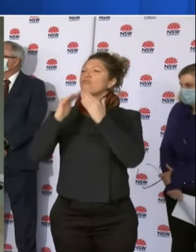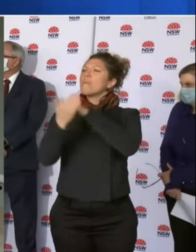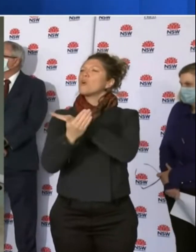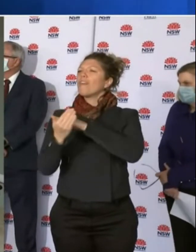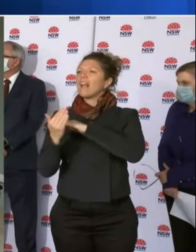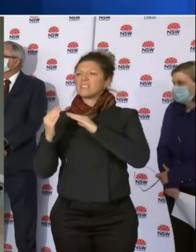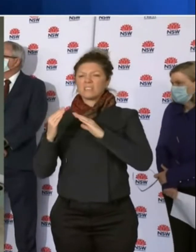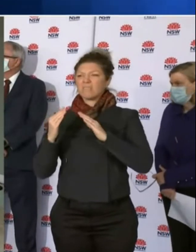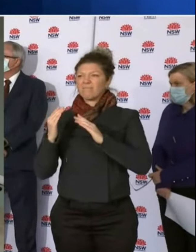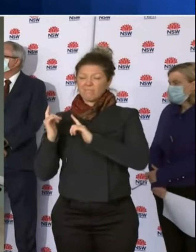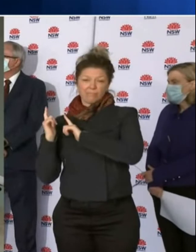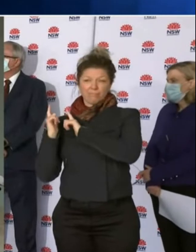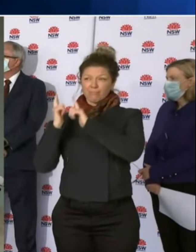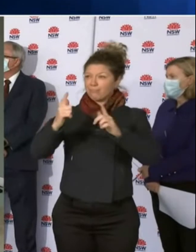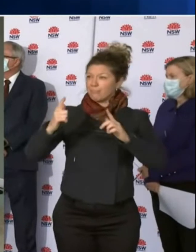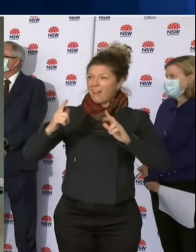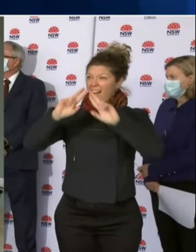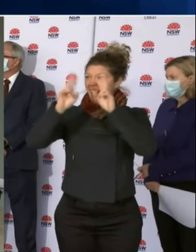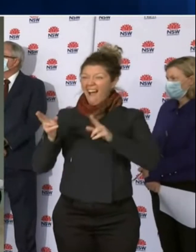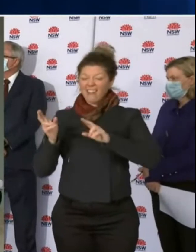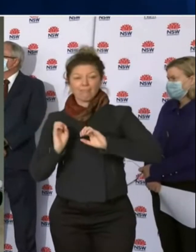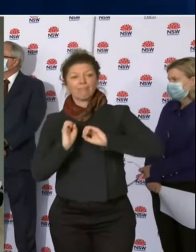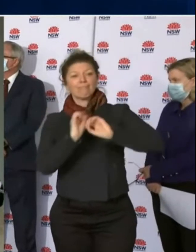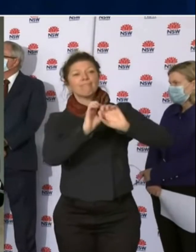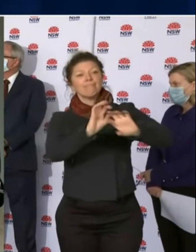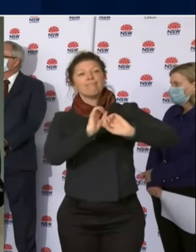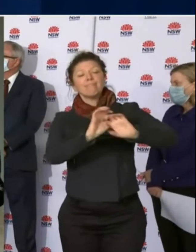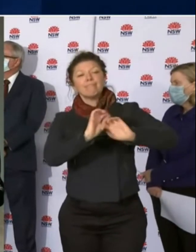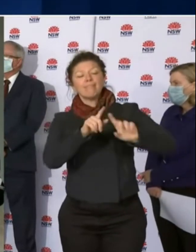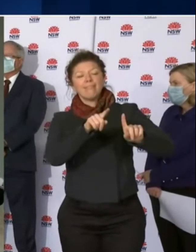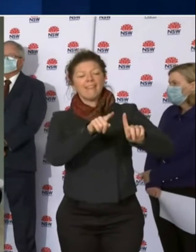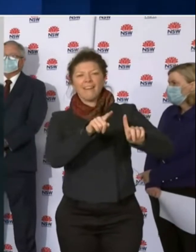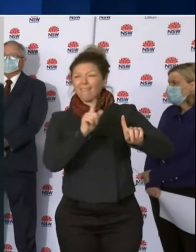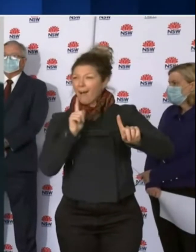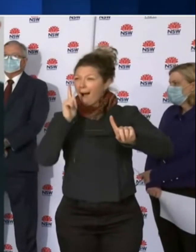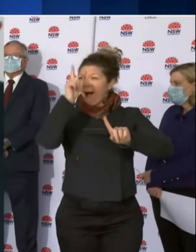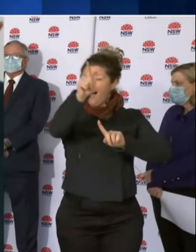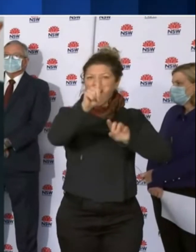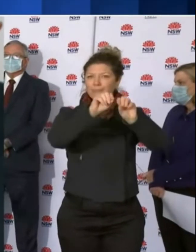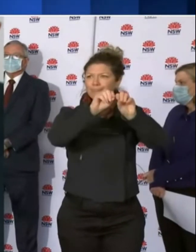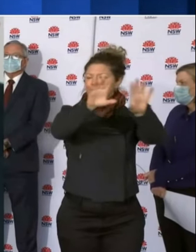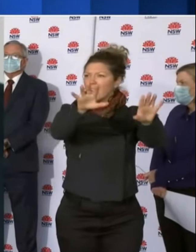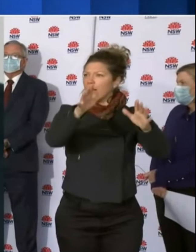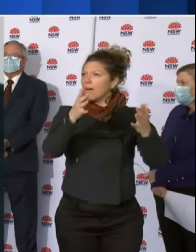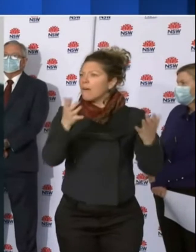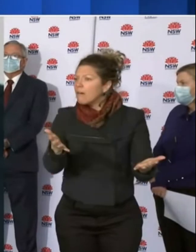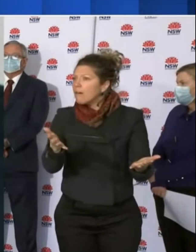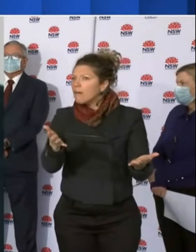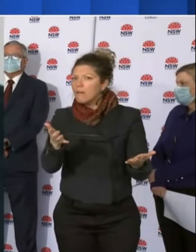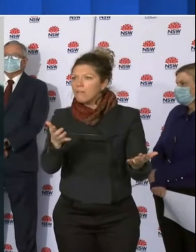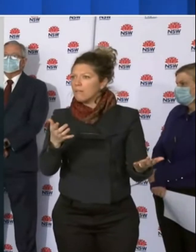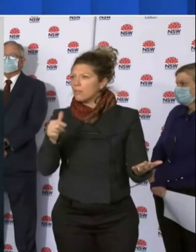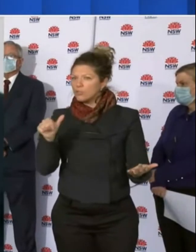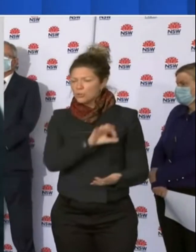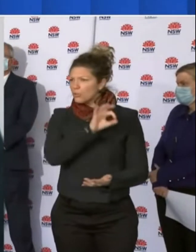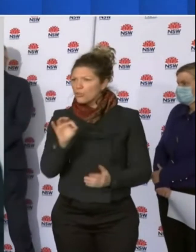Given at least 6 of the exposure towns that have been exposed are from removal. That is a concern for us, which is why Dr. Chant made some